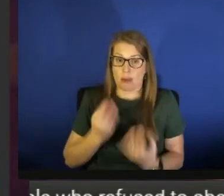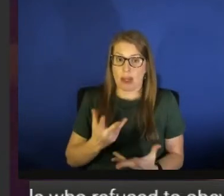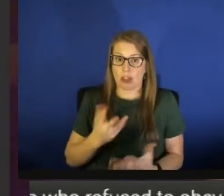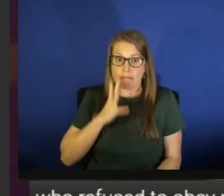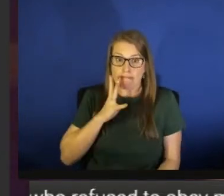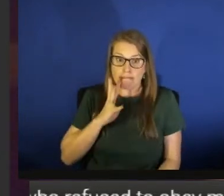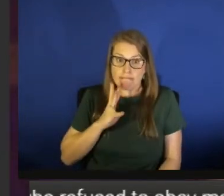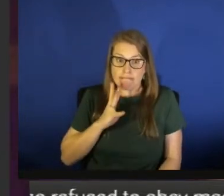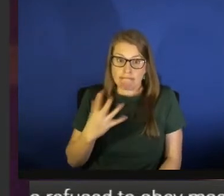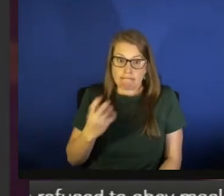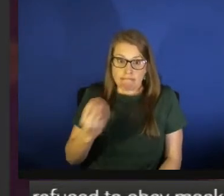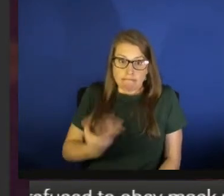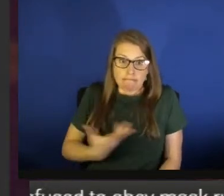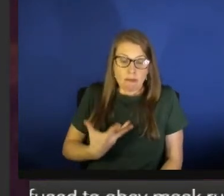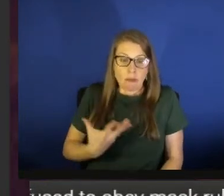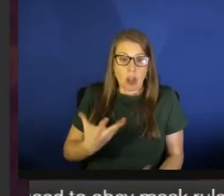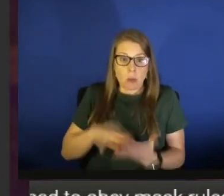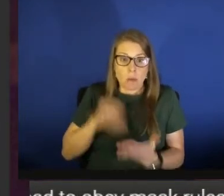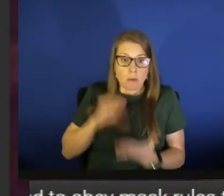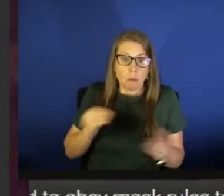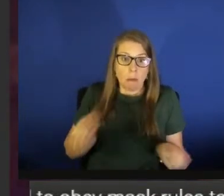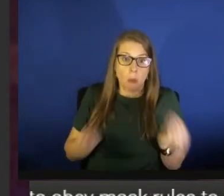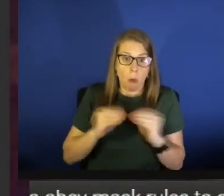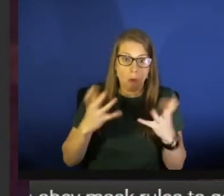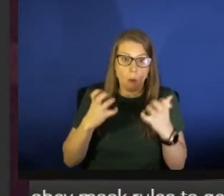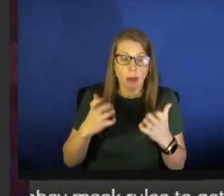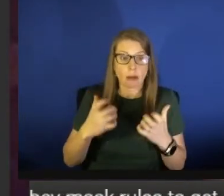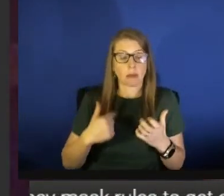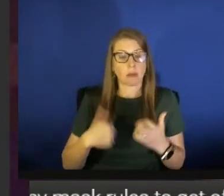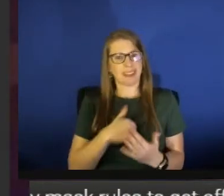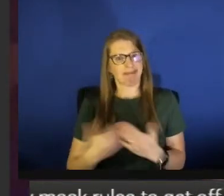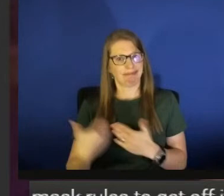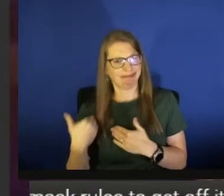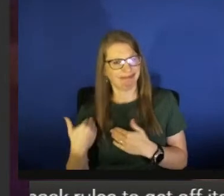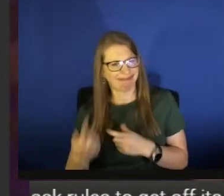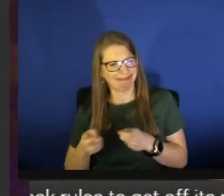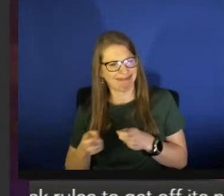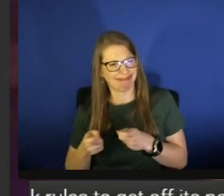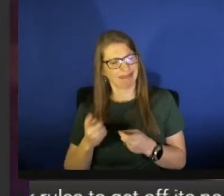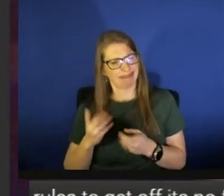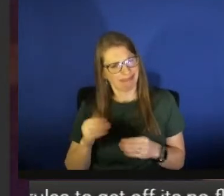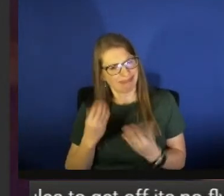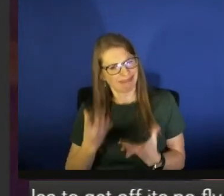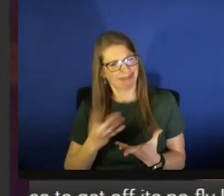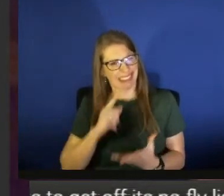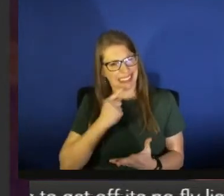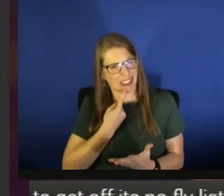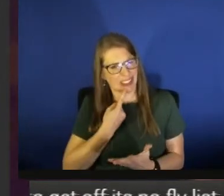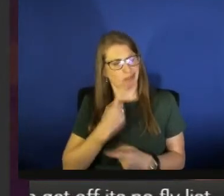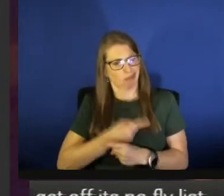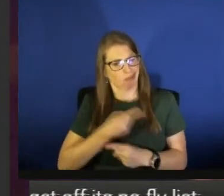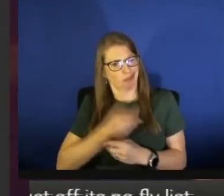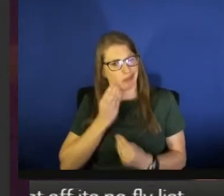and we handle the responsibility of trying to provide that very seriously. And I hope